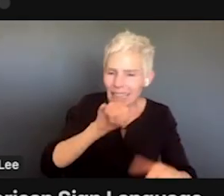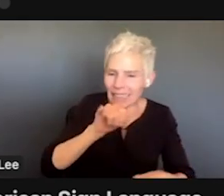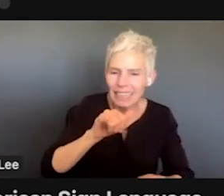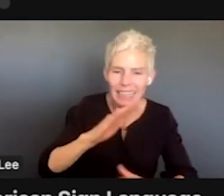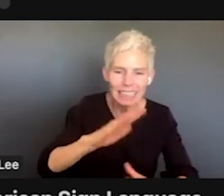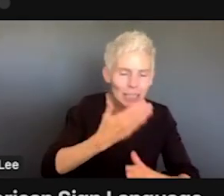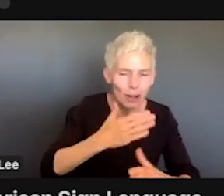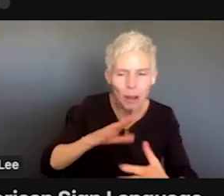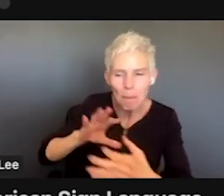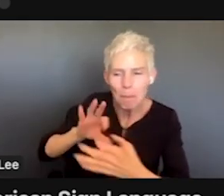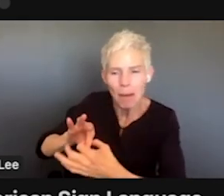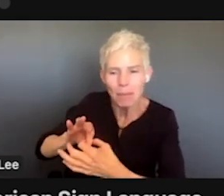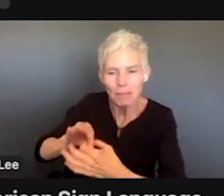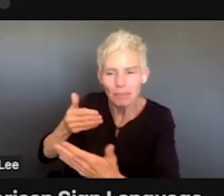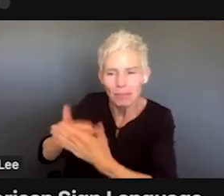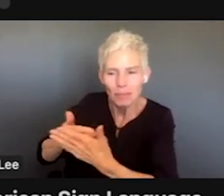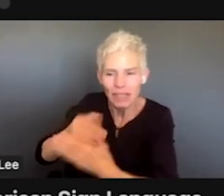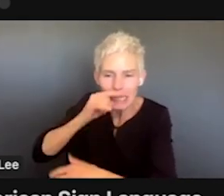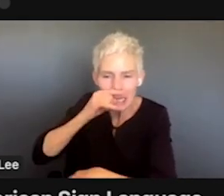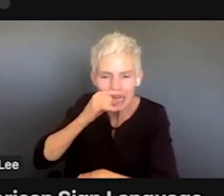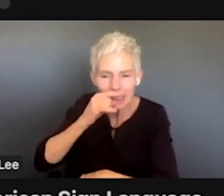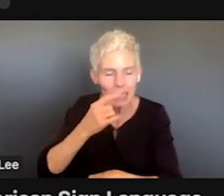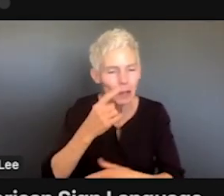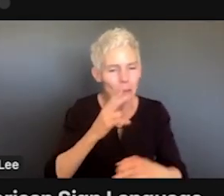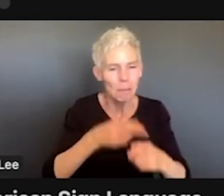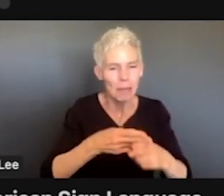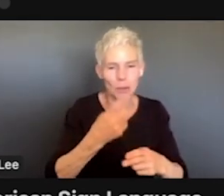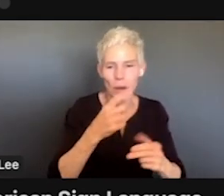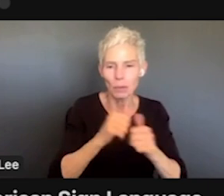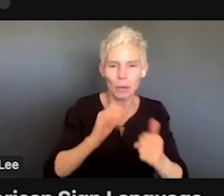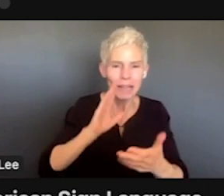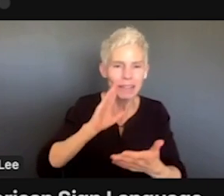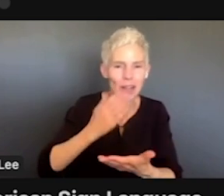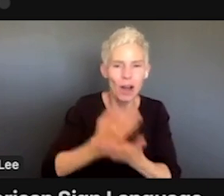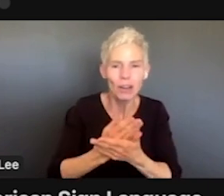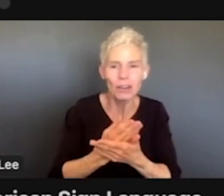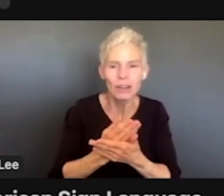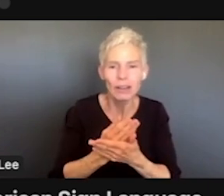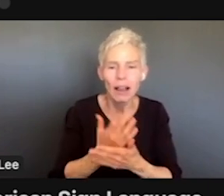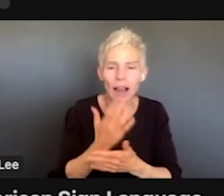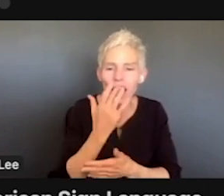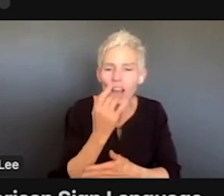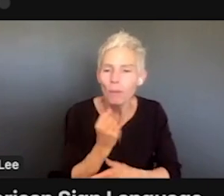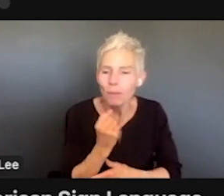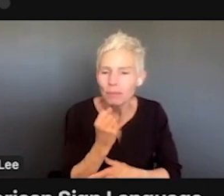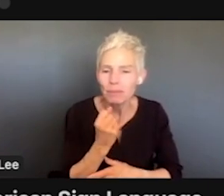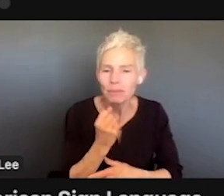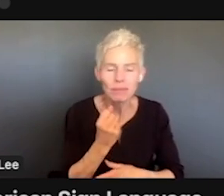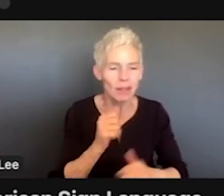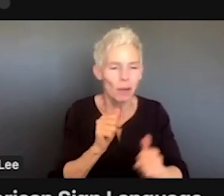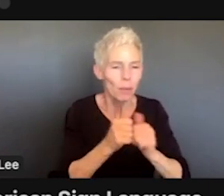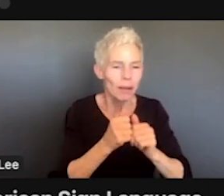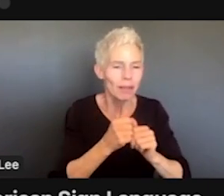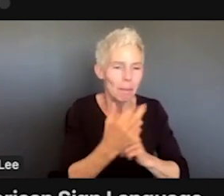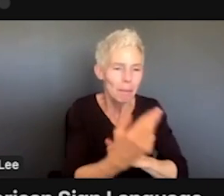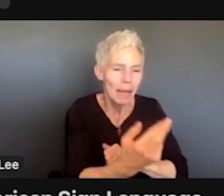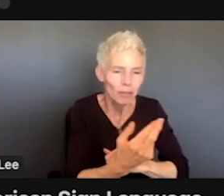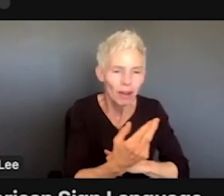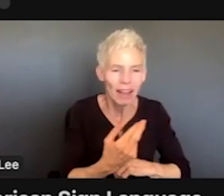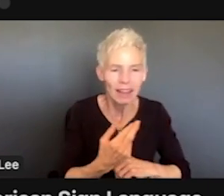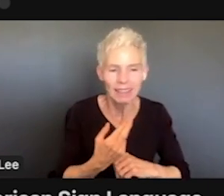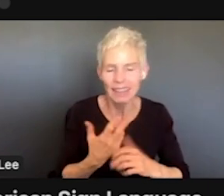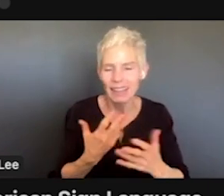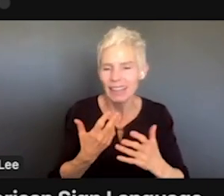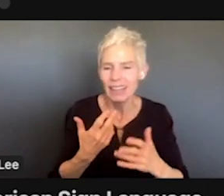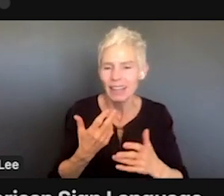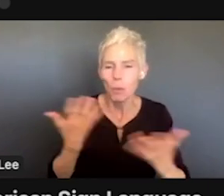mentioned one for your daughter was, toothless, being toothless with your best friend. And so like what was the